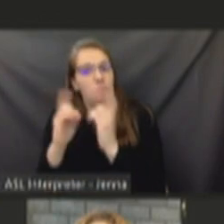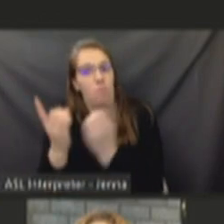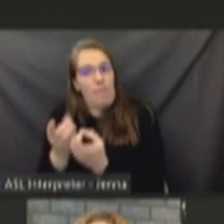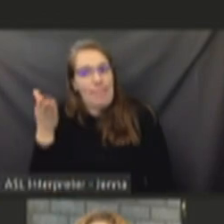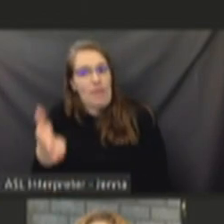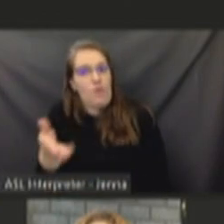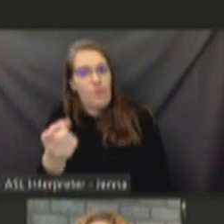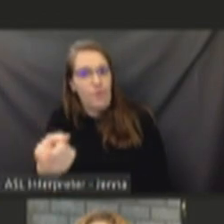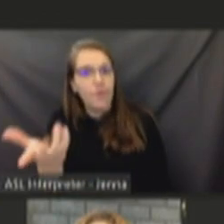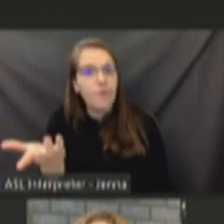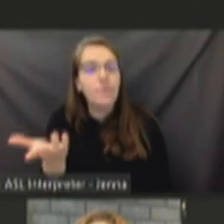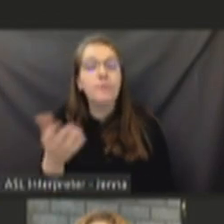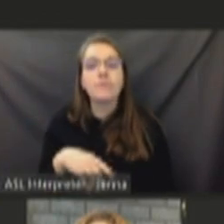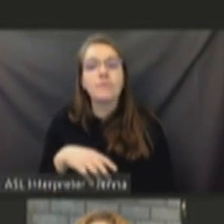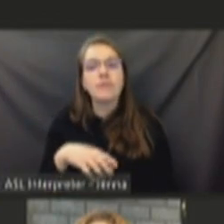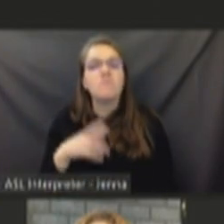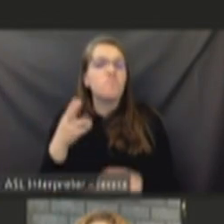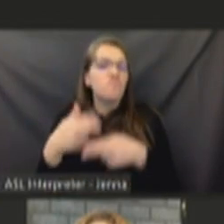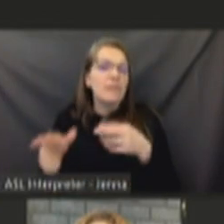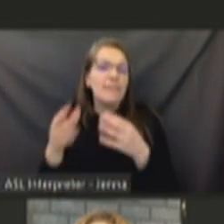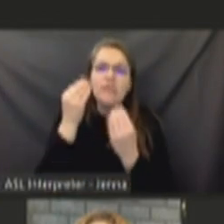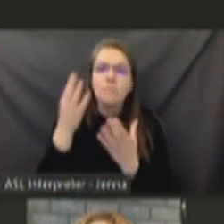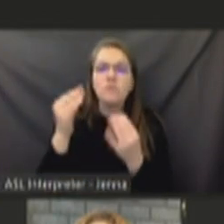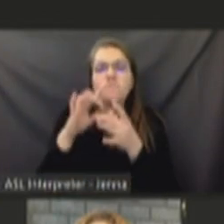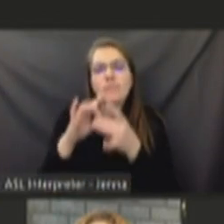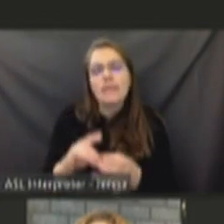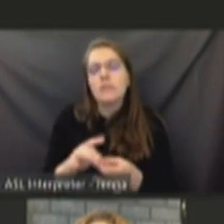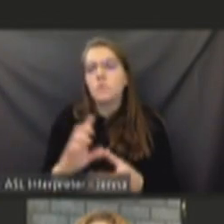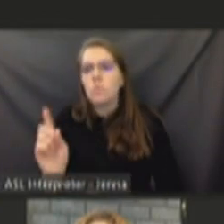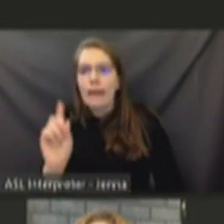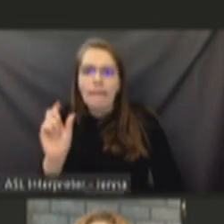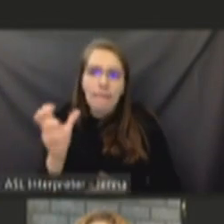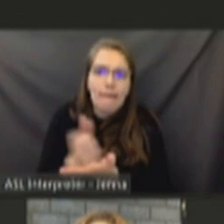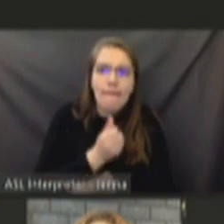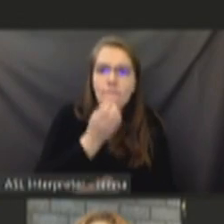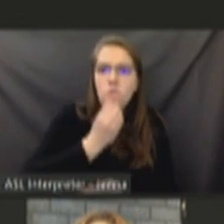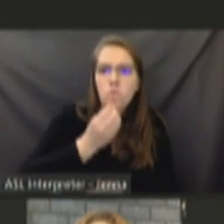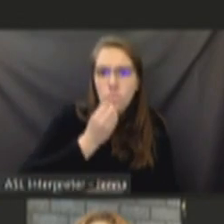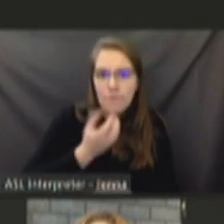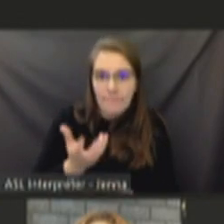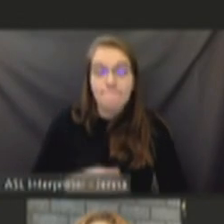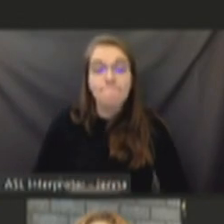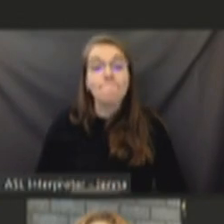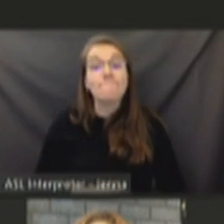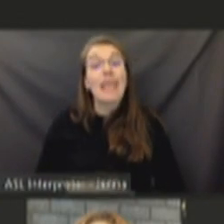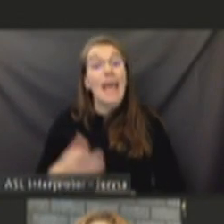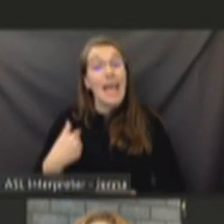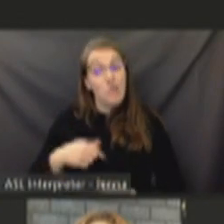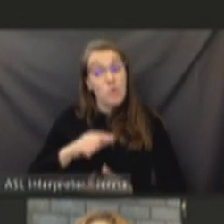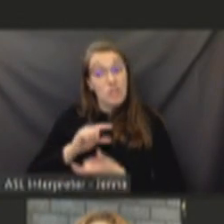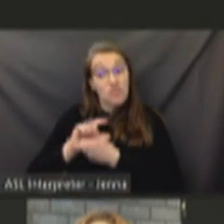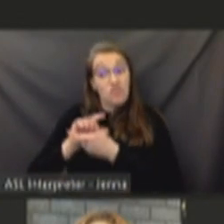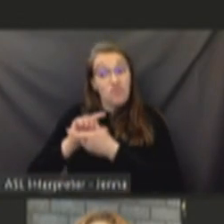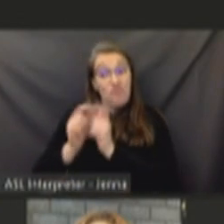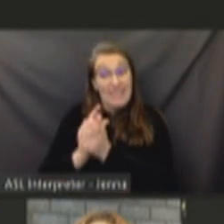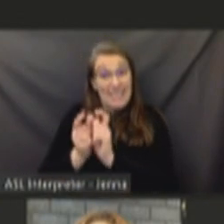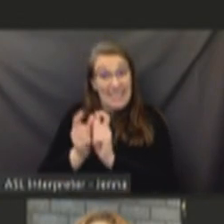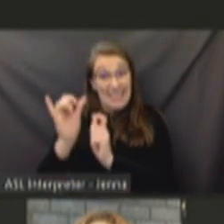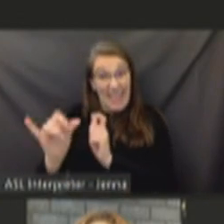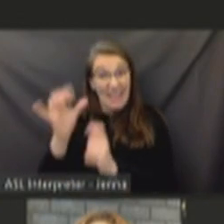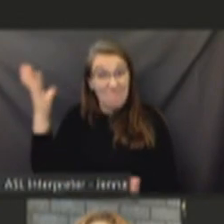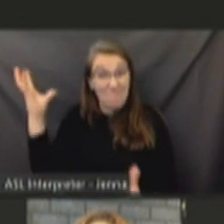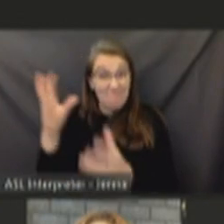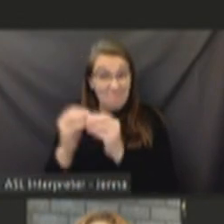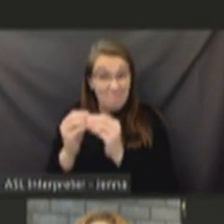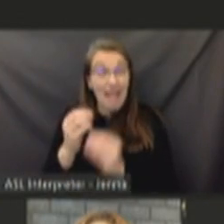brief information about their meal sites and stuff. And we got that translated into 11 different languages, and